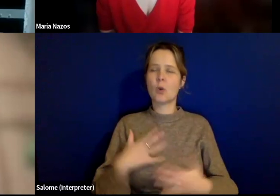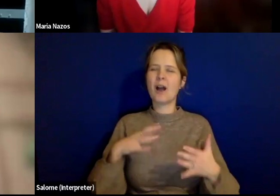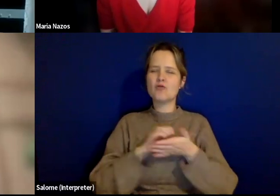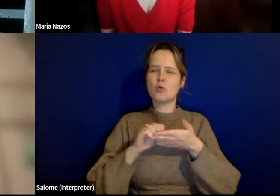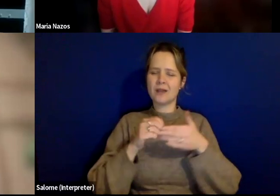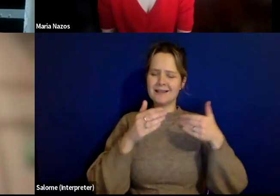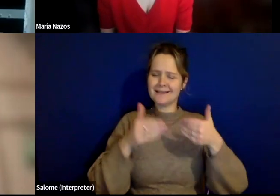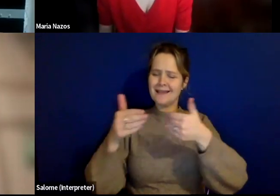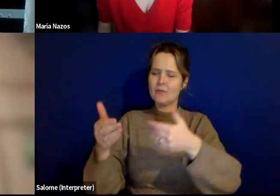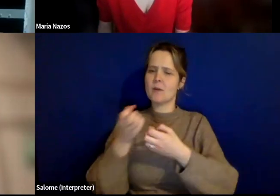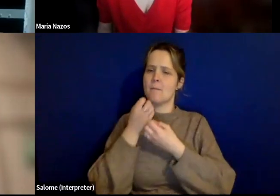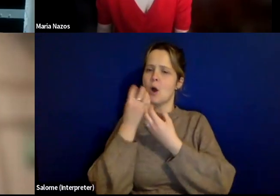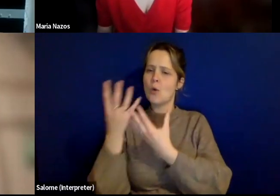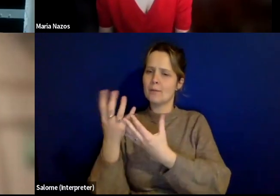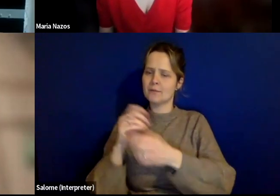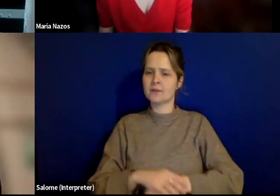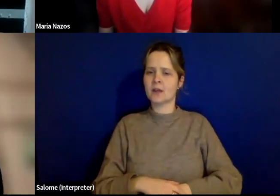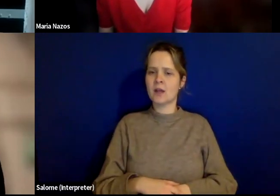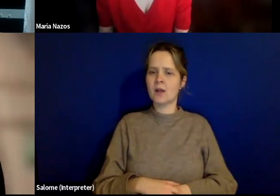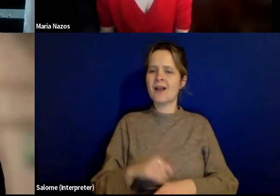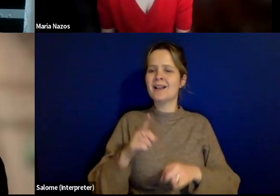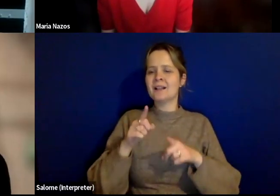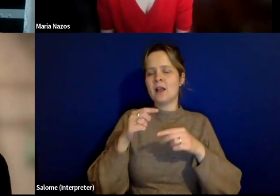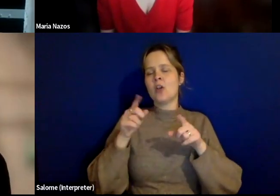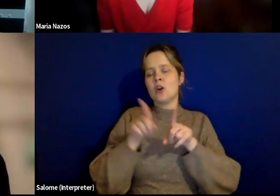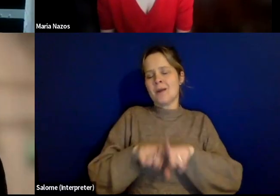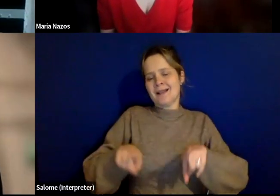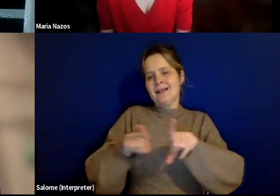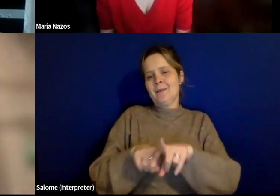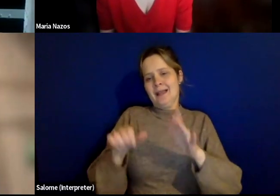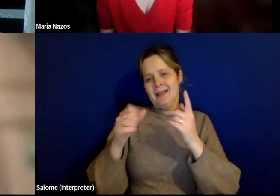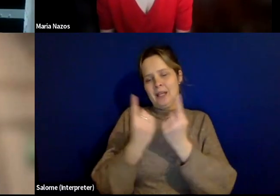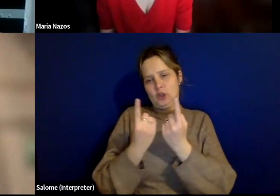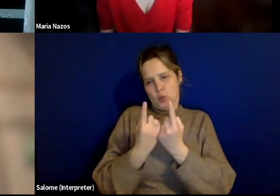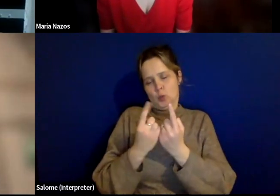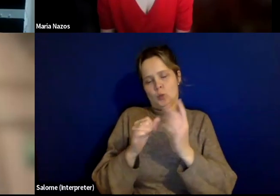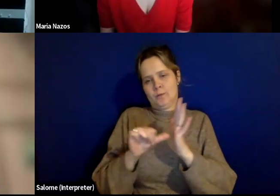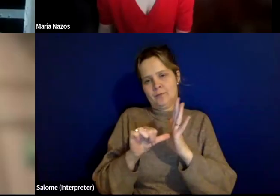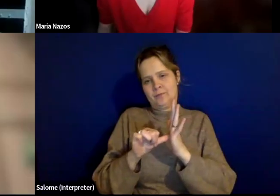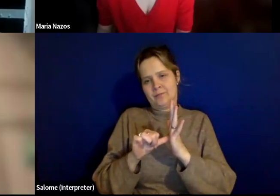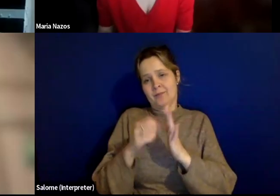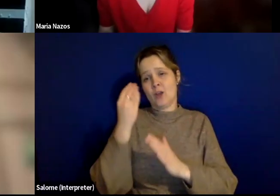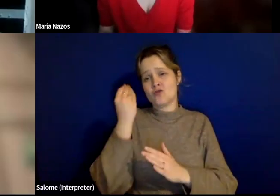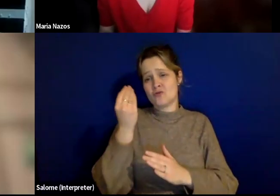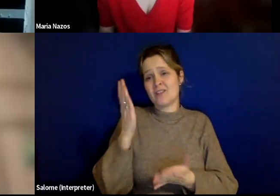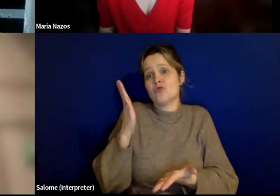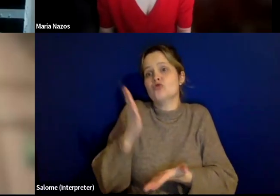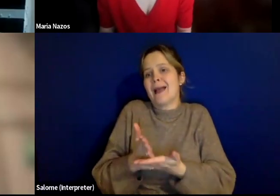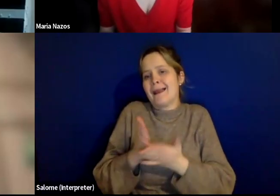poems that they've got a similar issue. They have to do with the Greek realities, let's